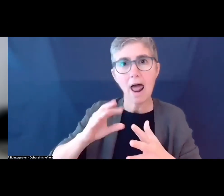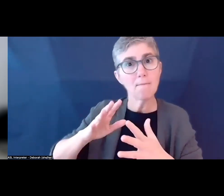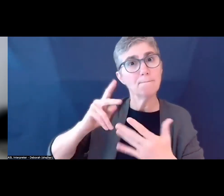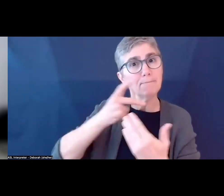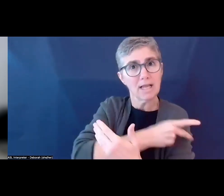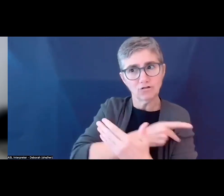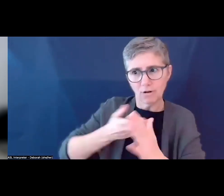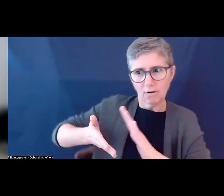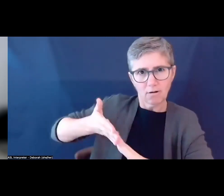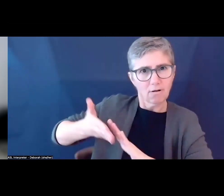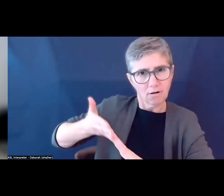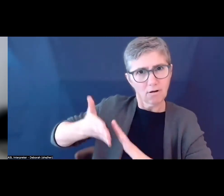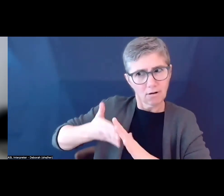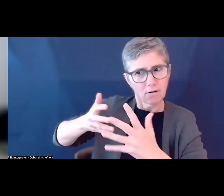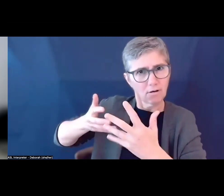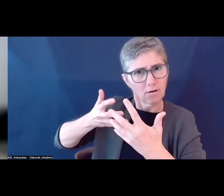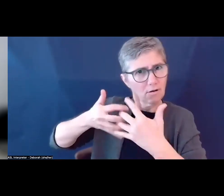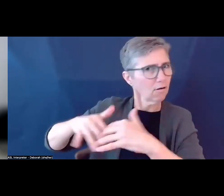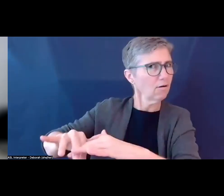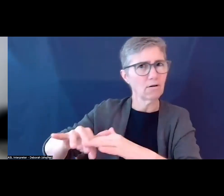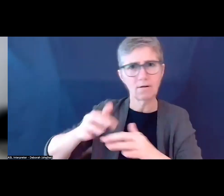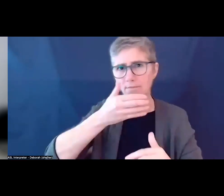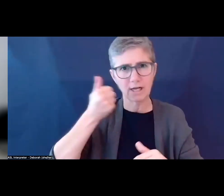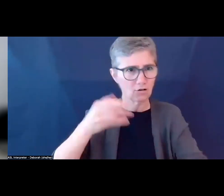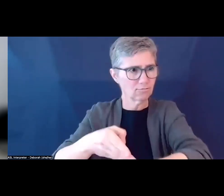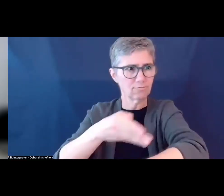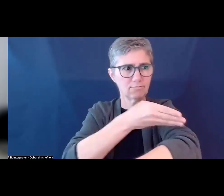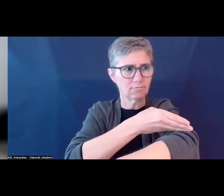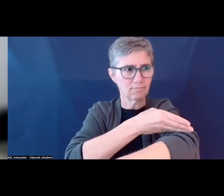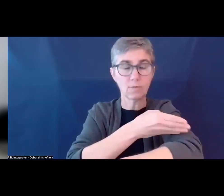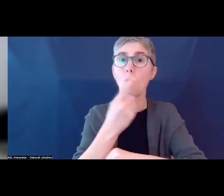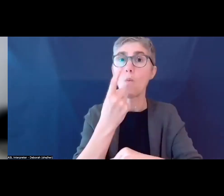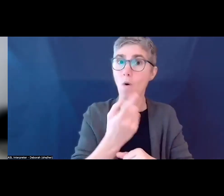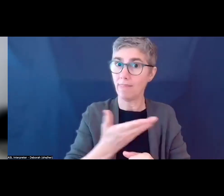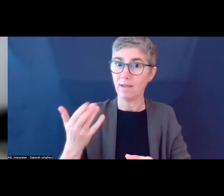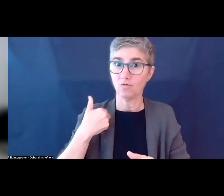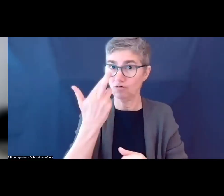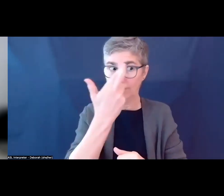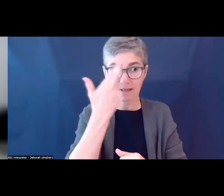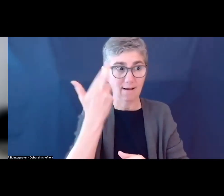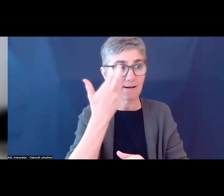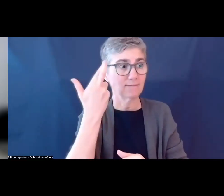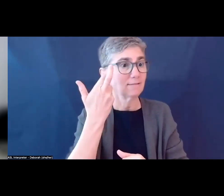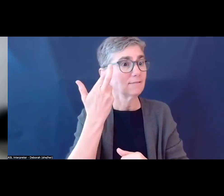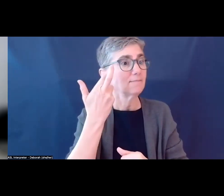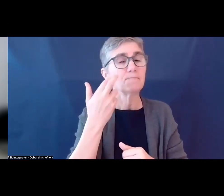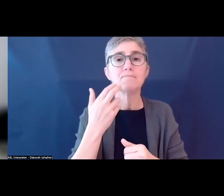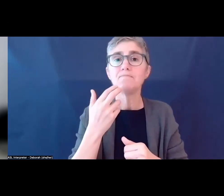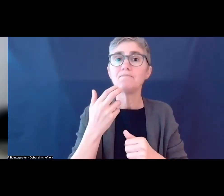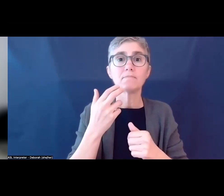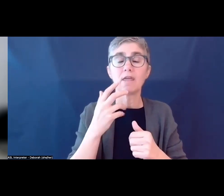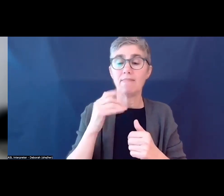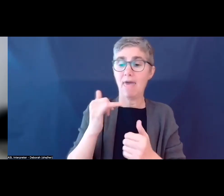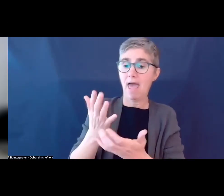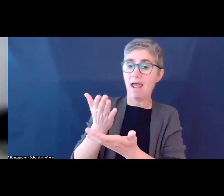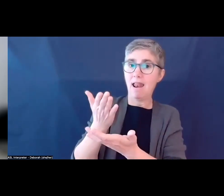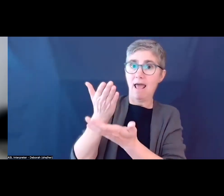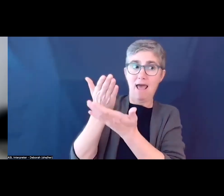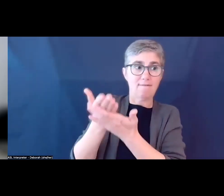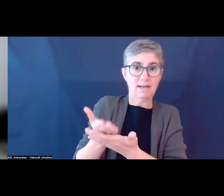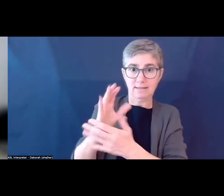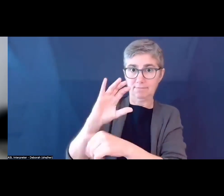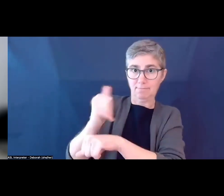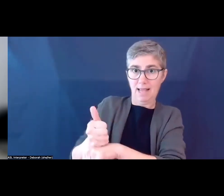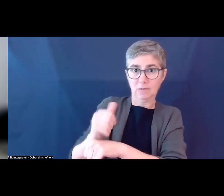have. I would say that one thing that we realize is that the evidence-based tools for aggression